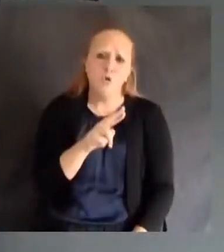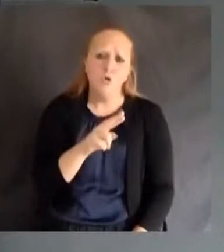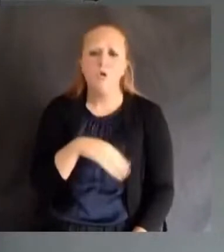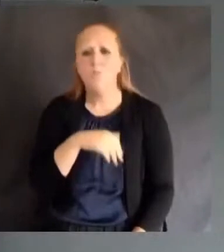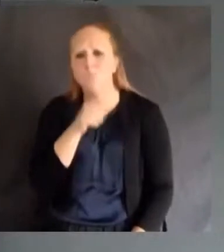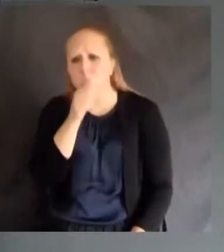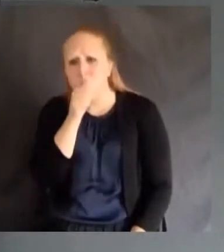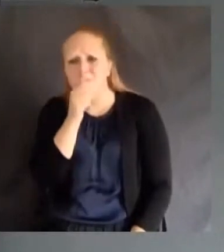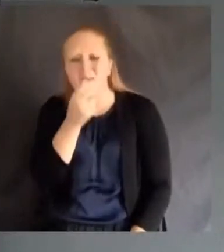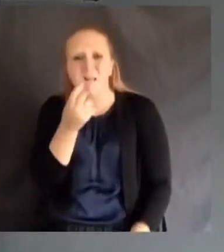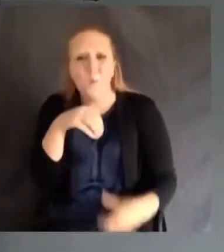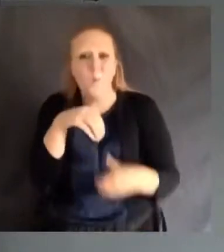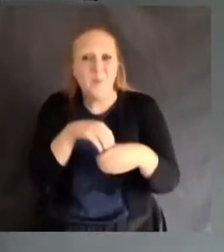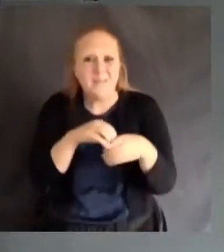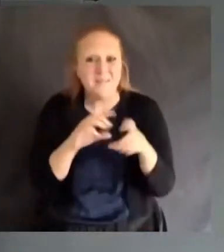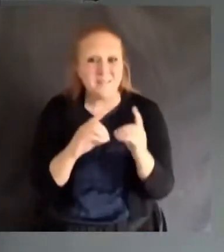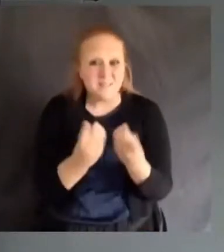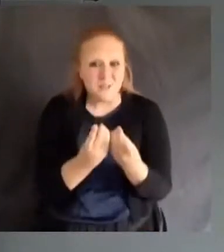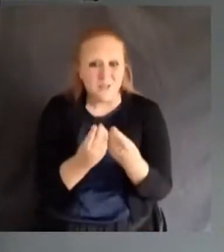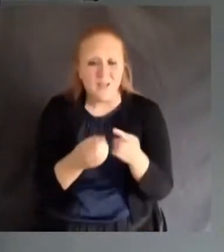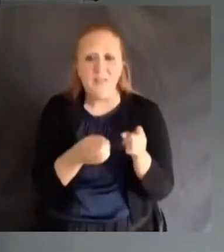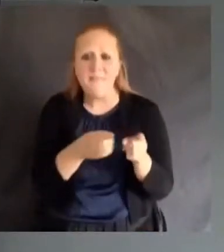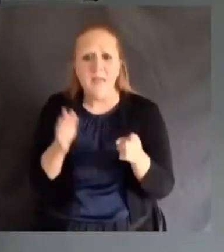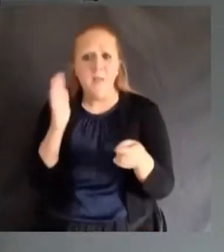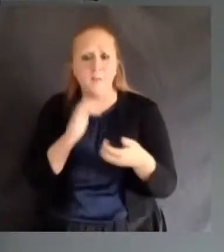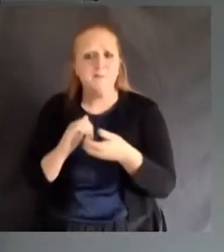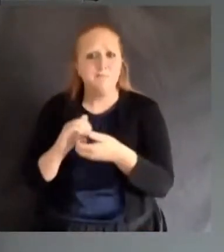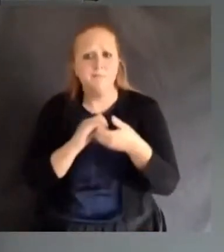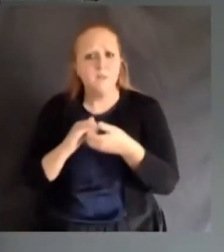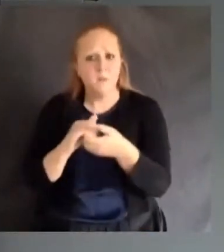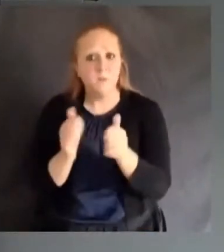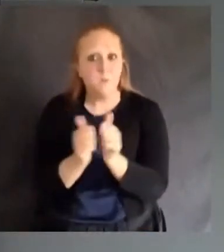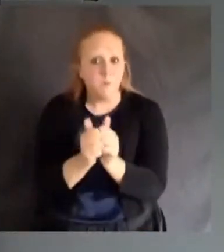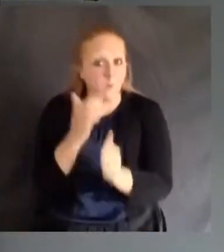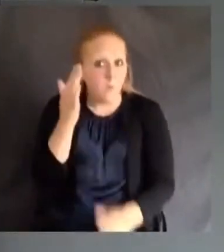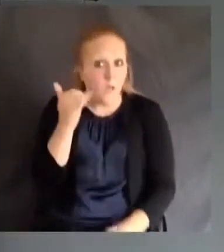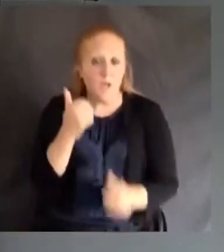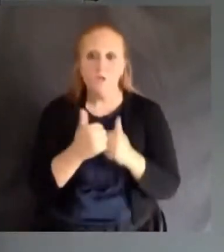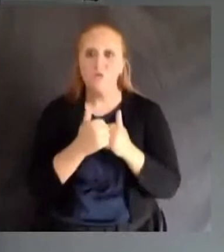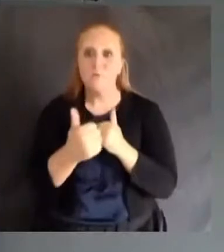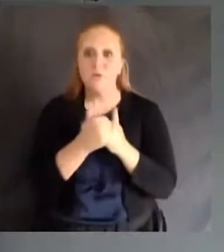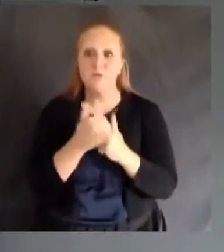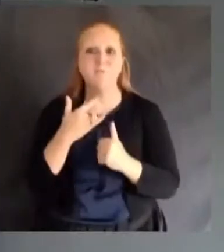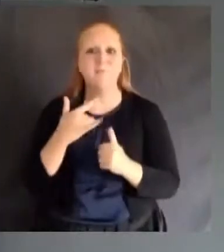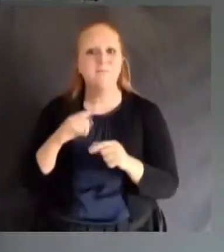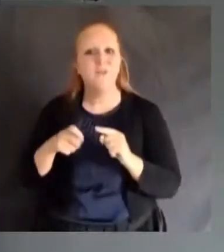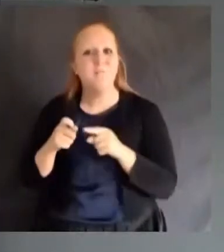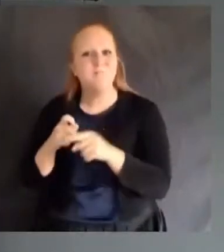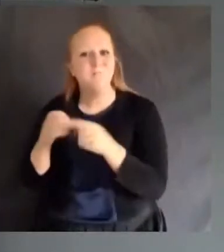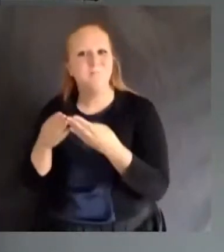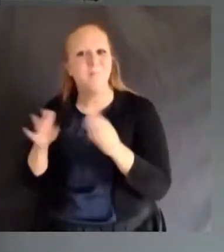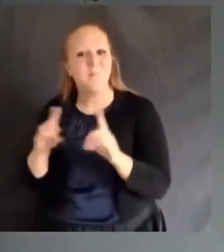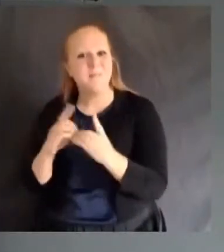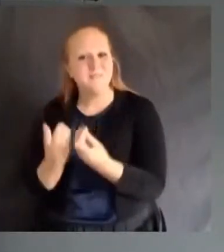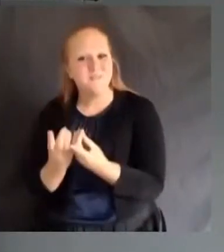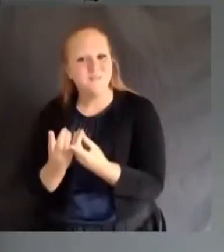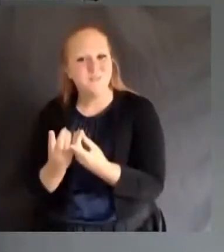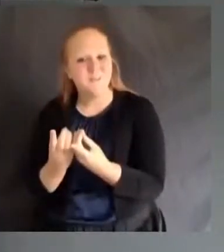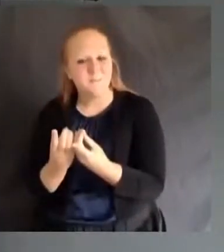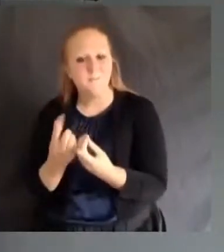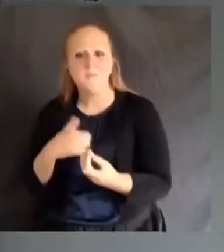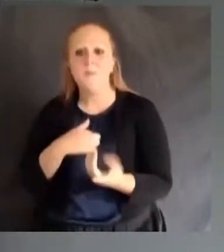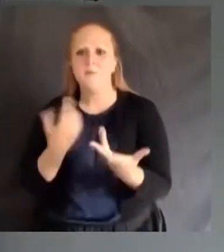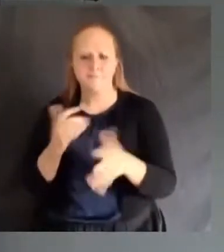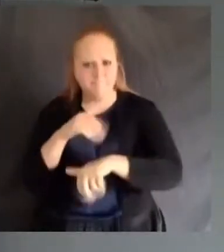They're going to work together because many of the issues are interrelated. Transportation's often provided by the public district. We've had a governor convened a commission.